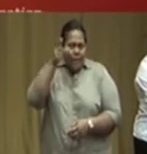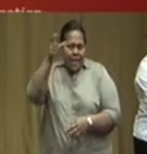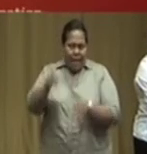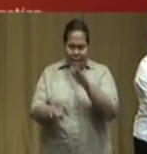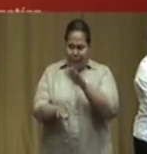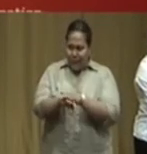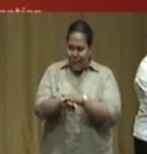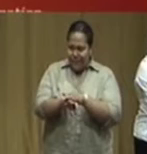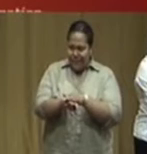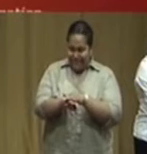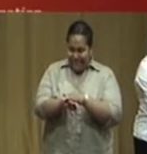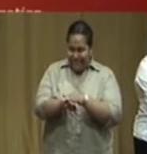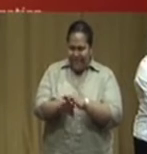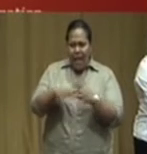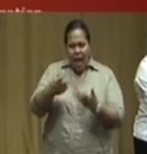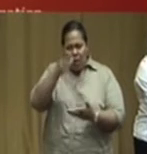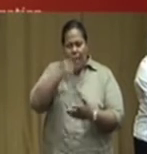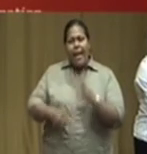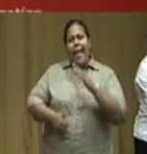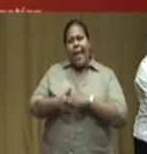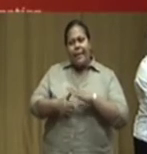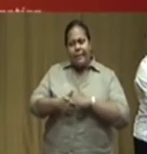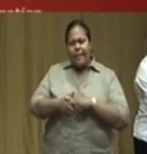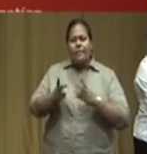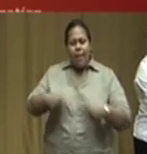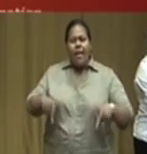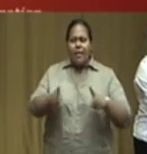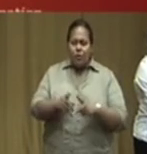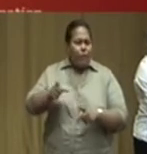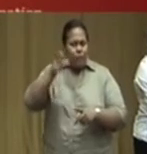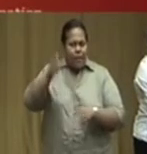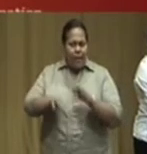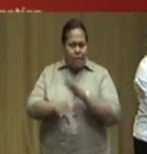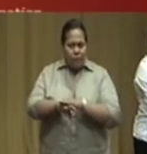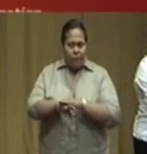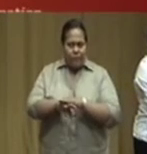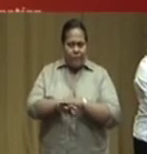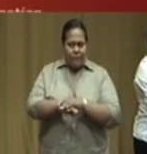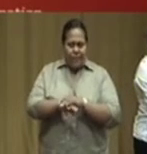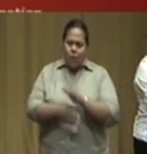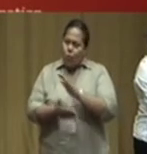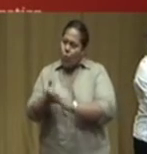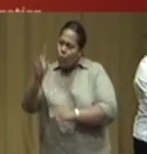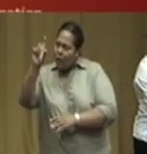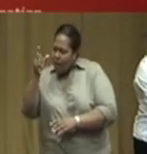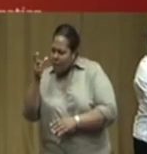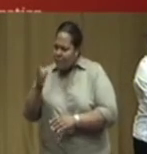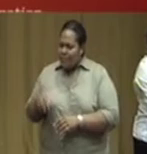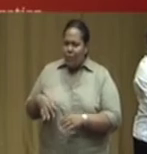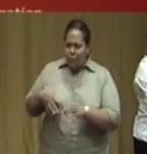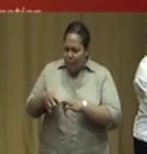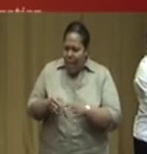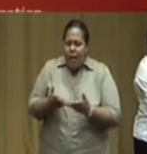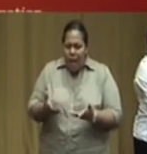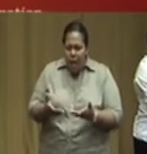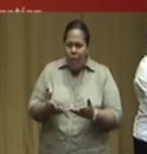the mobility. We have to be careful on navigate our way in our classes. So we have to